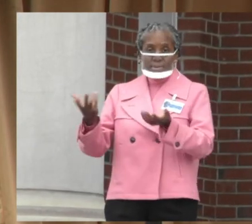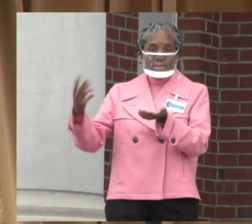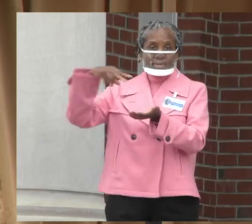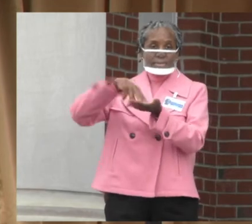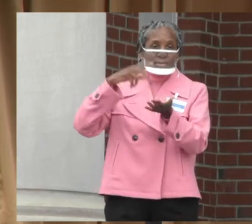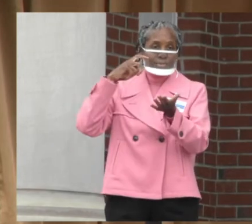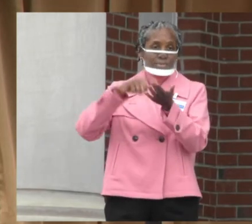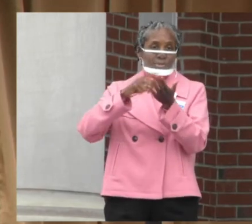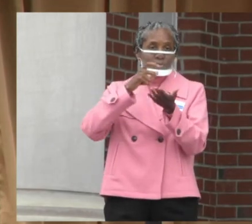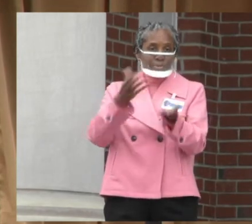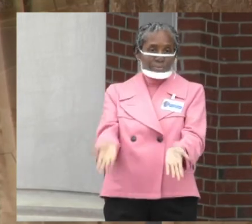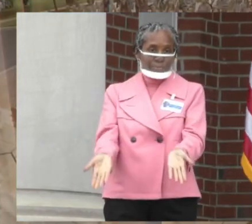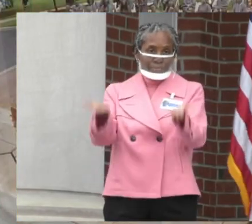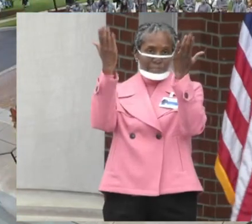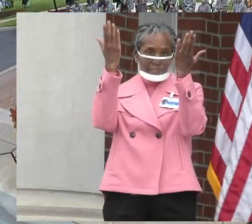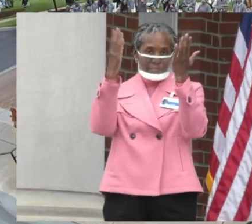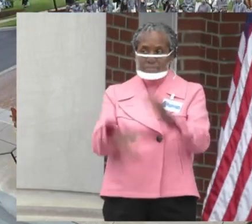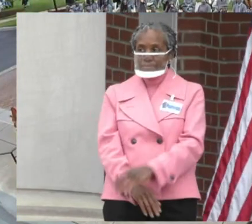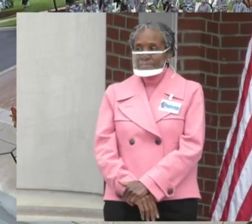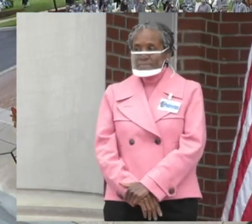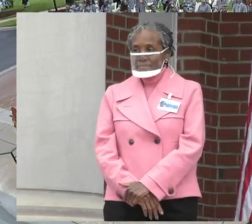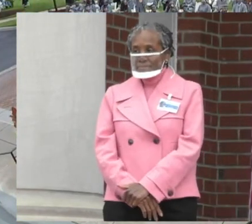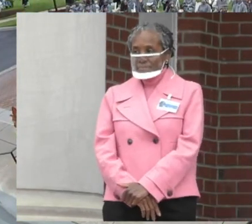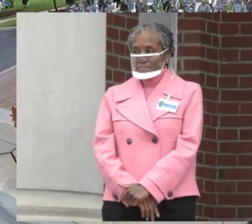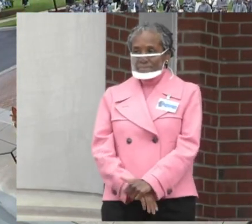be recognized?